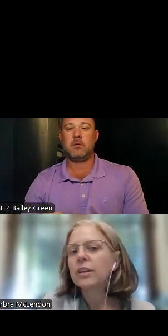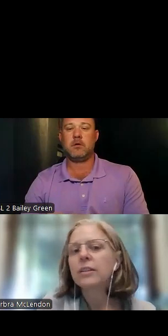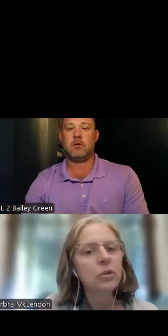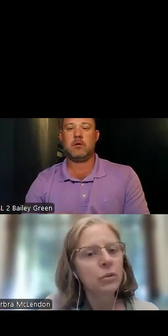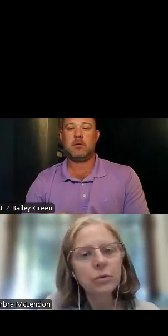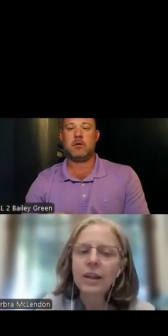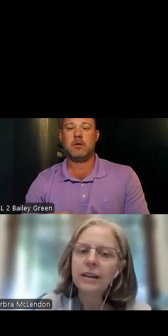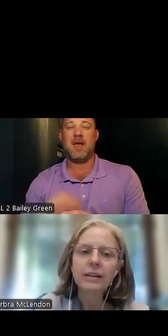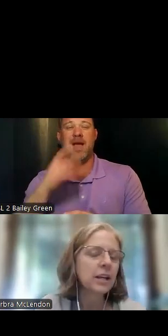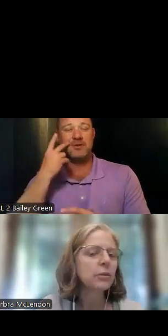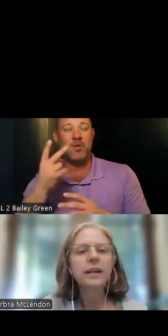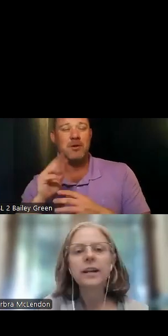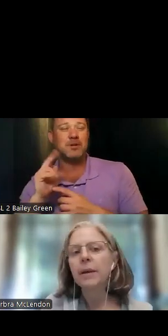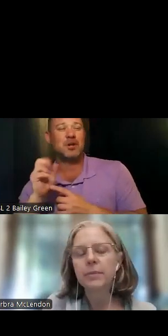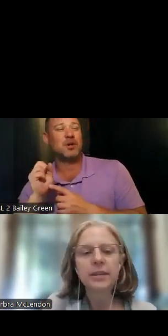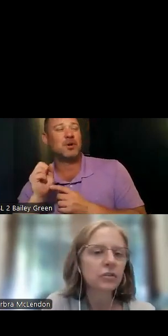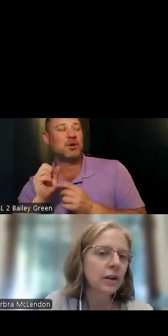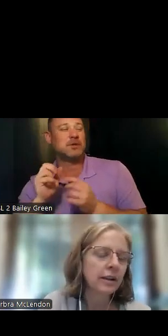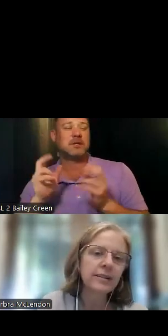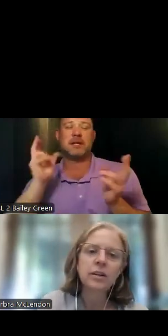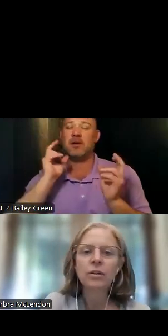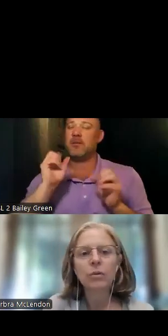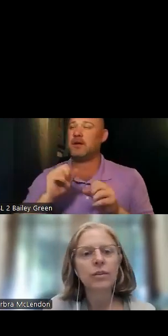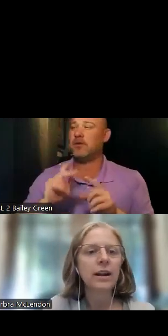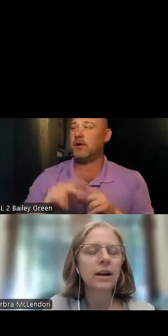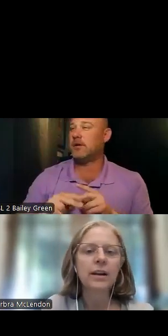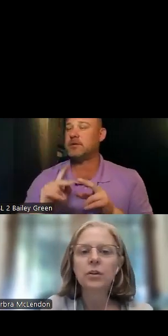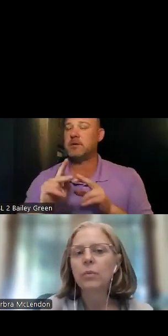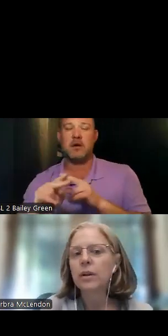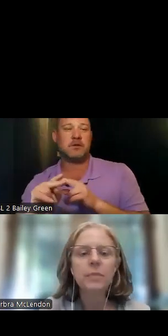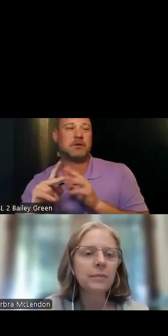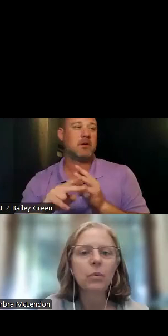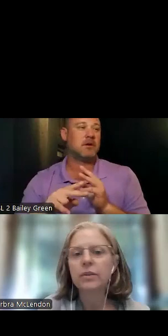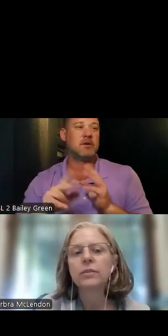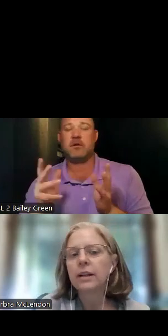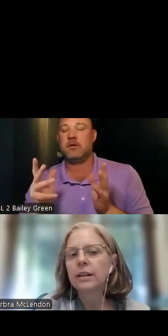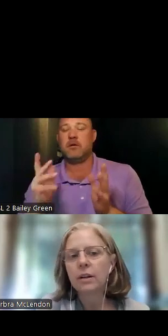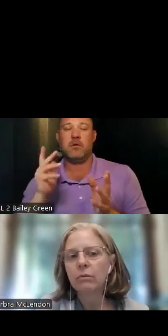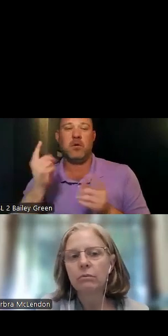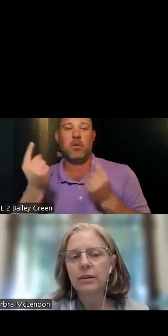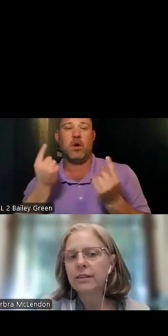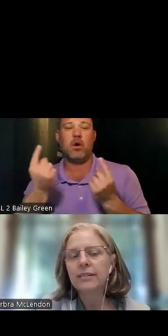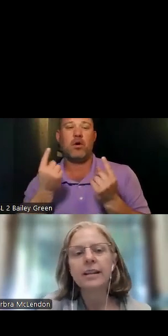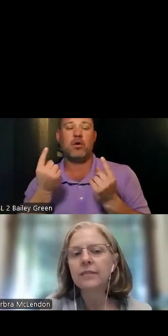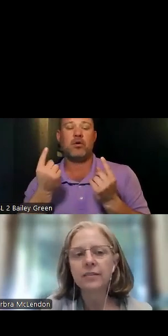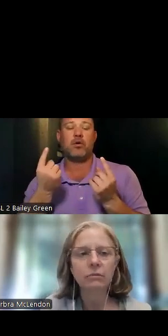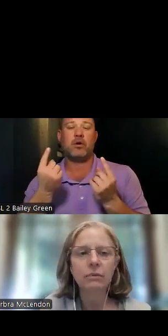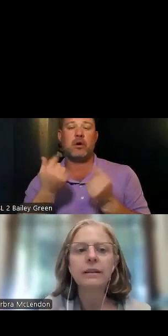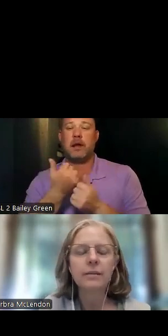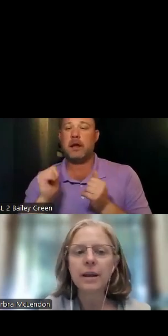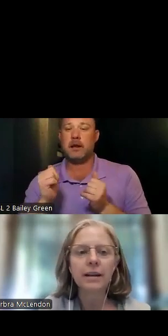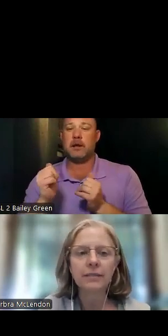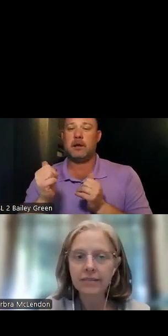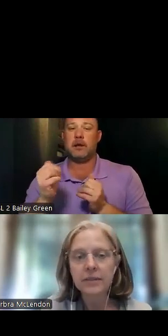you're watching the news and hearing about potential cuts here or there, and you may be wondering, does any of this